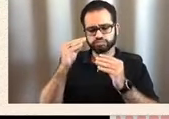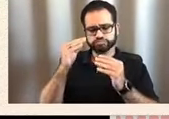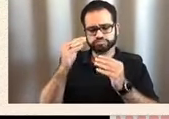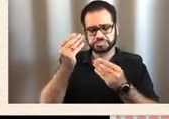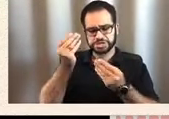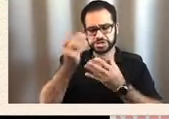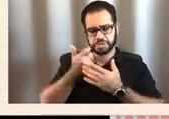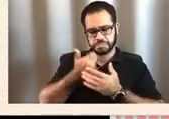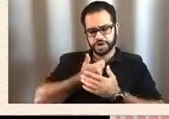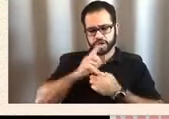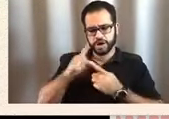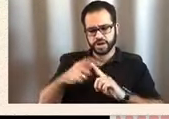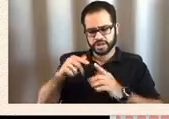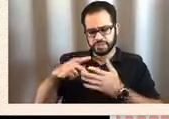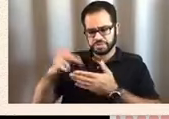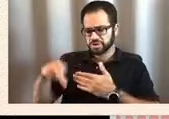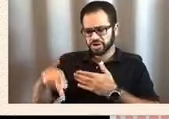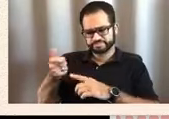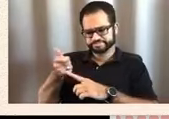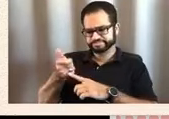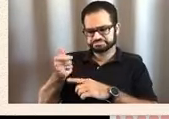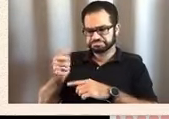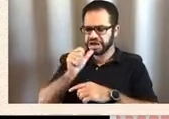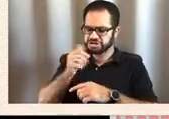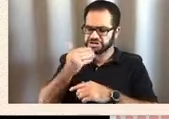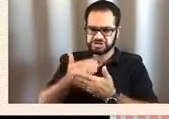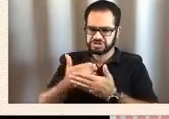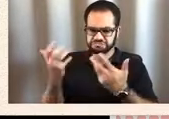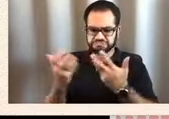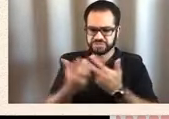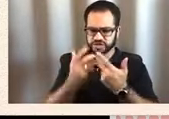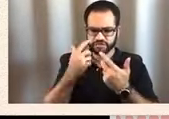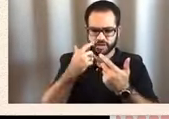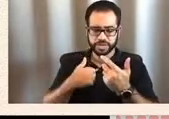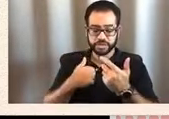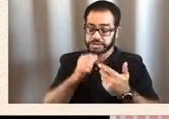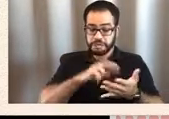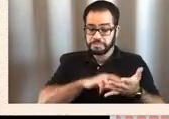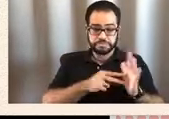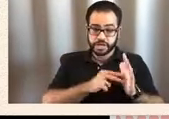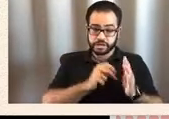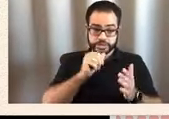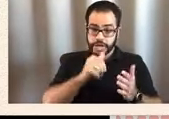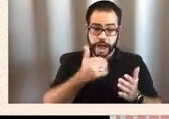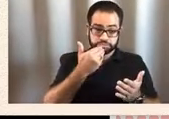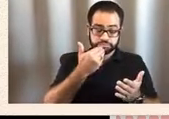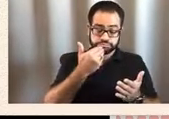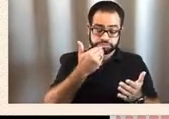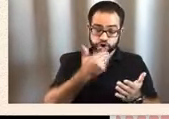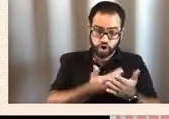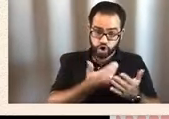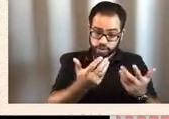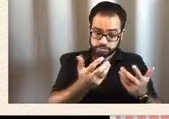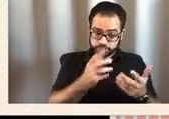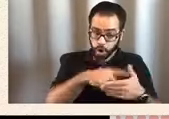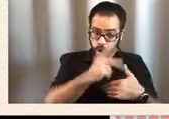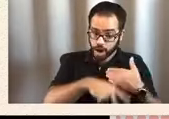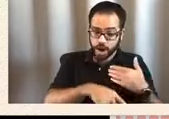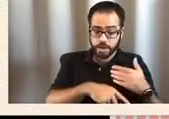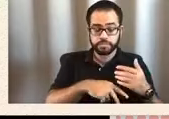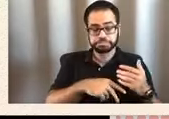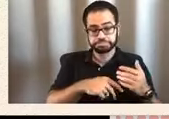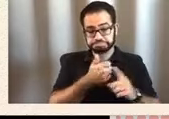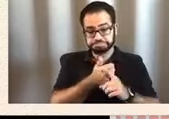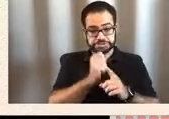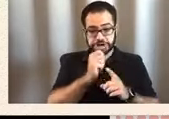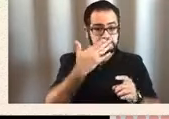me. It's not that it wasn't a good program or is not a good program. It's just something